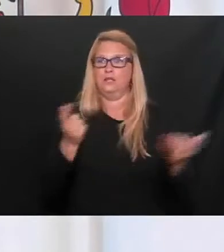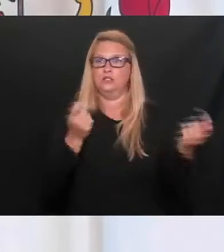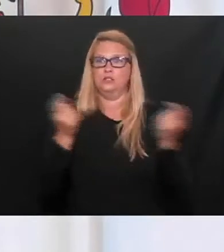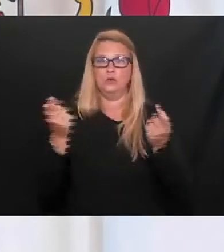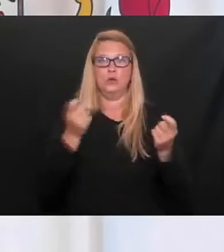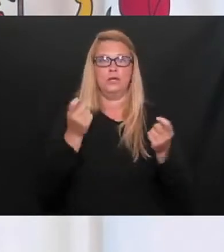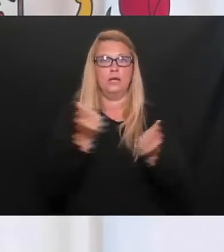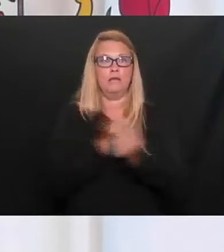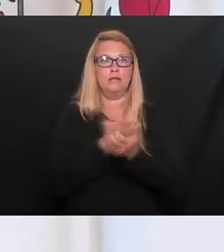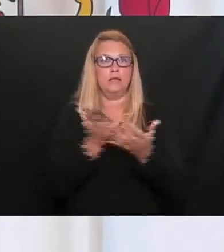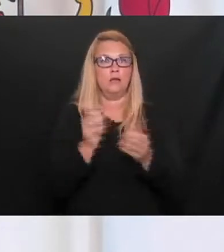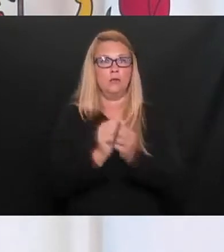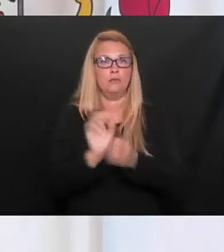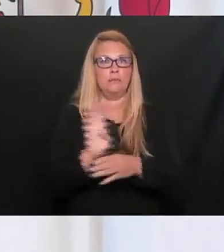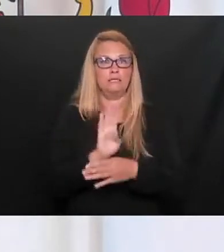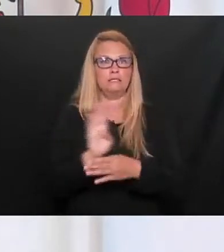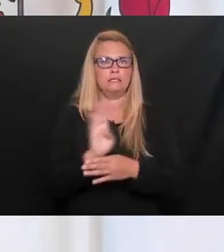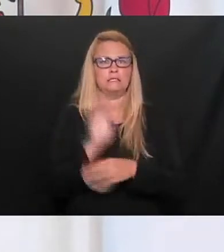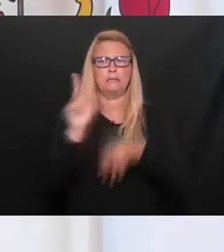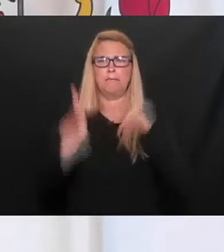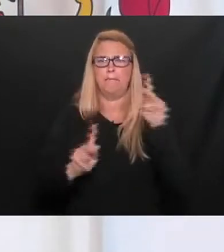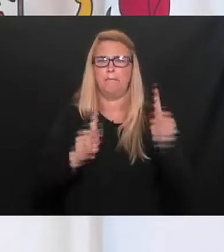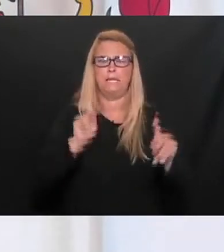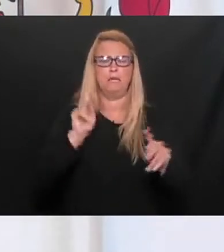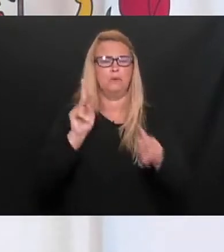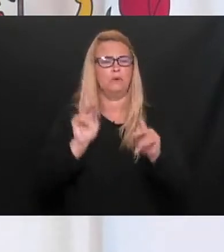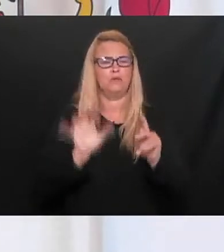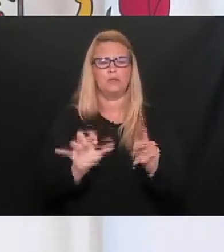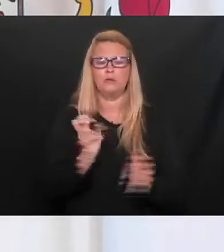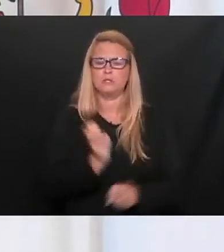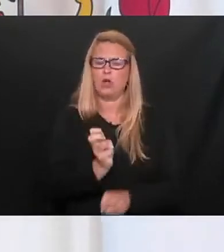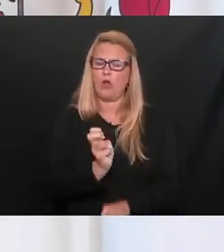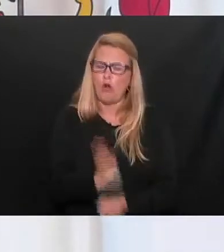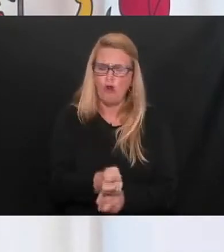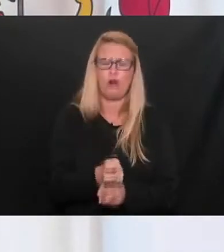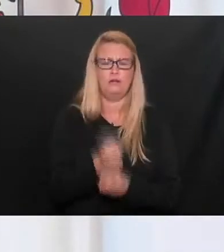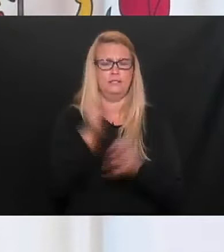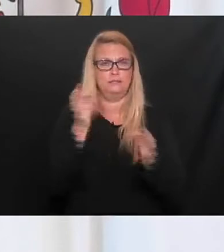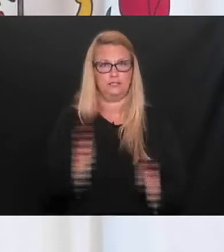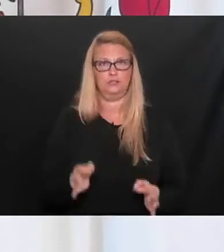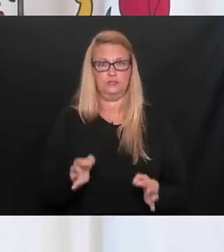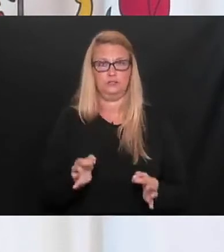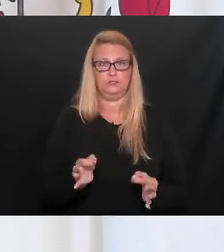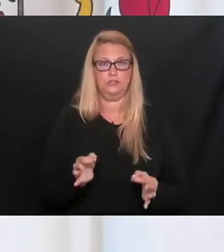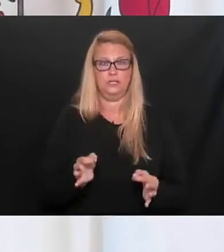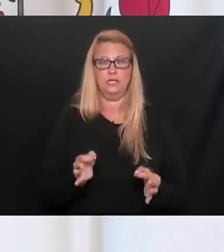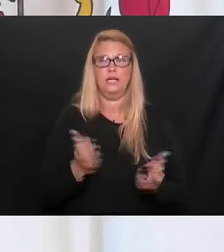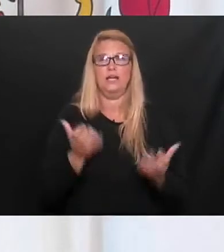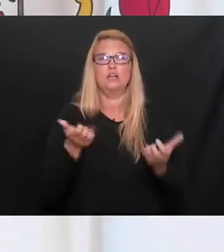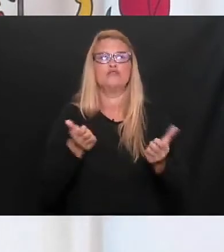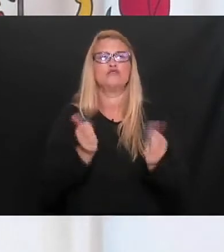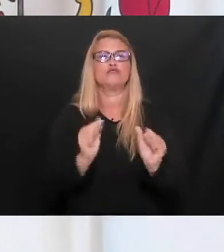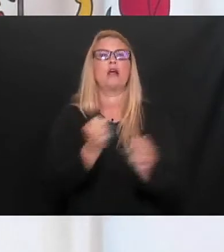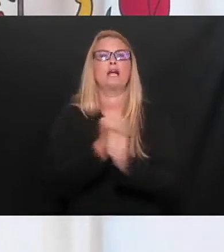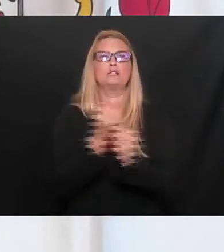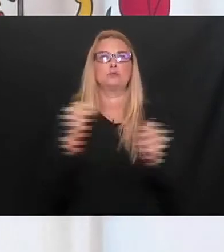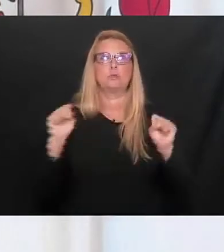our businesses and folks. It was tough decisions, and trying to protect all